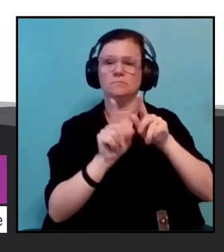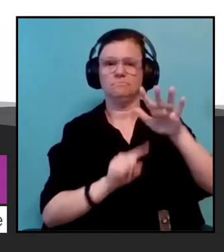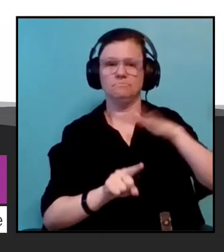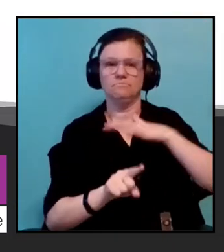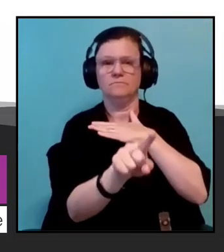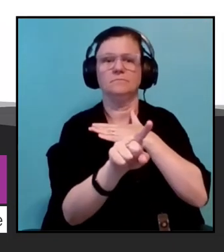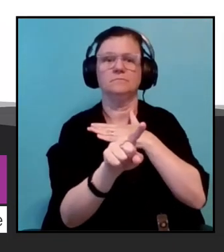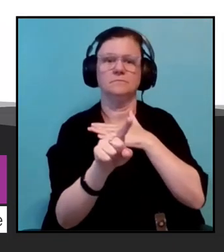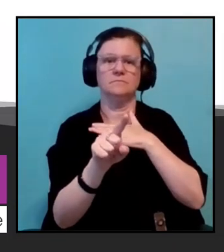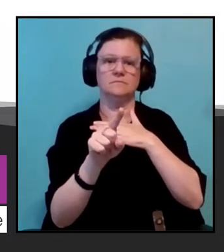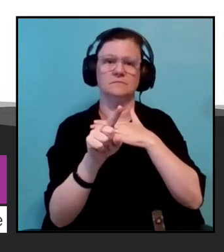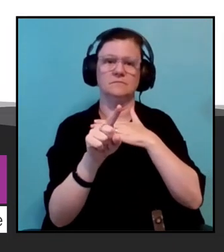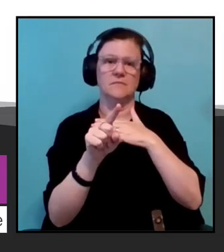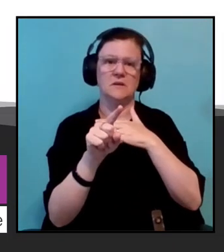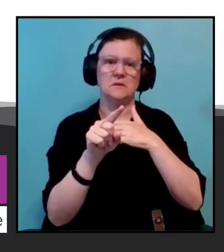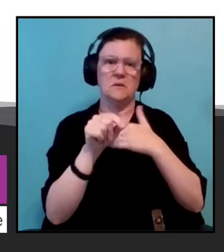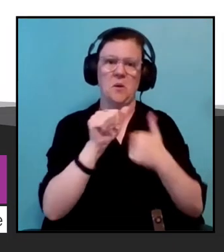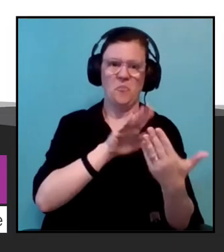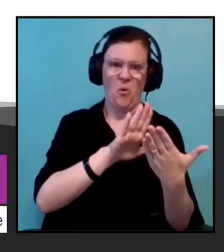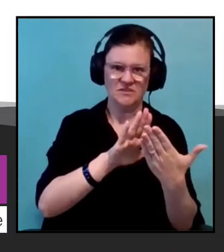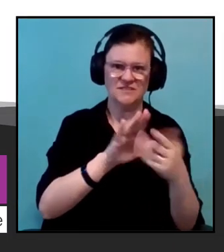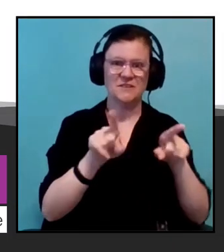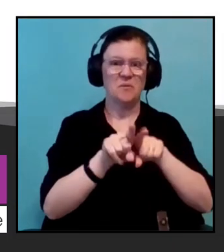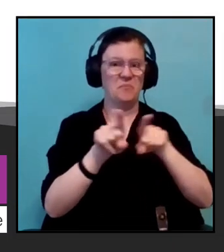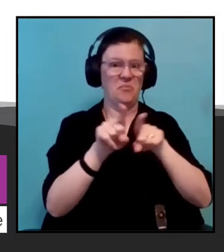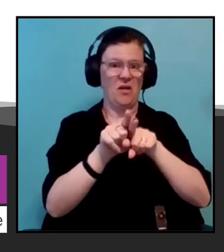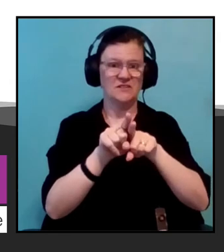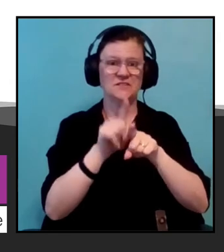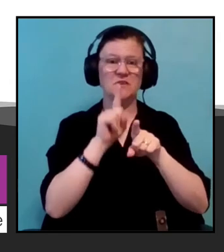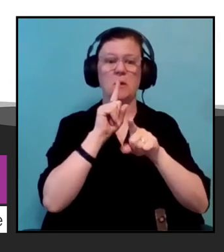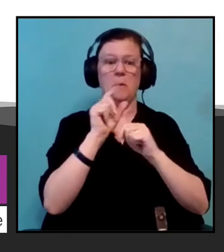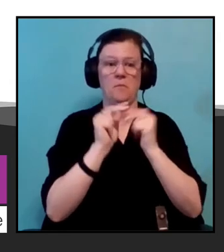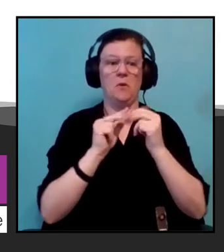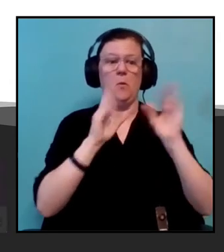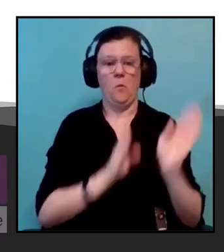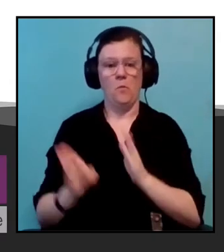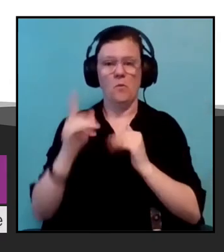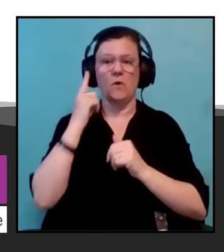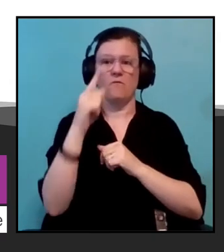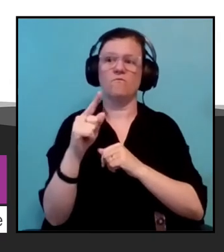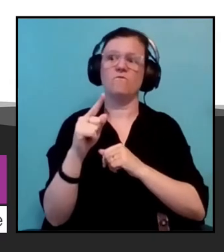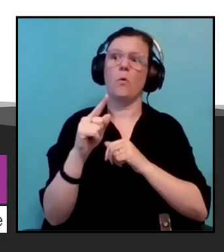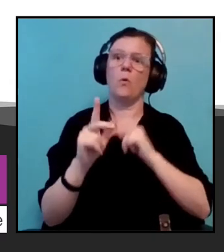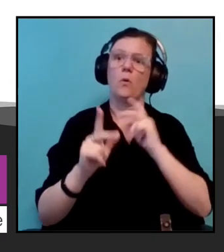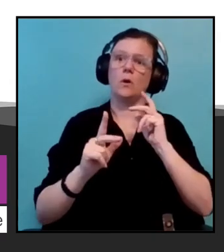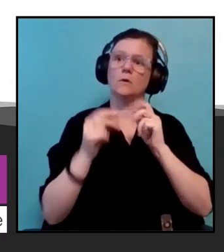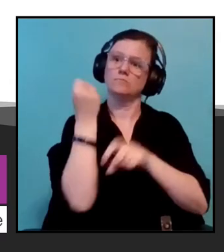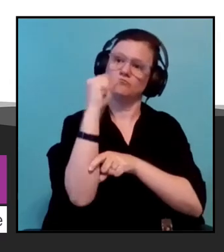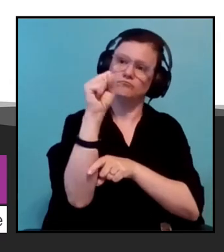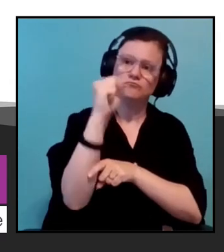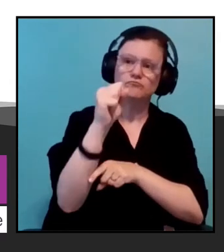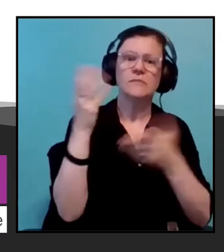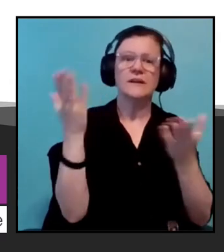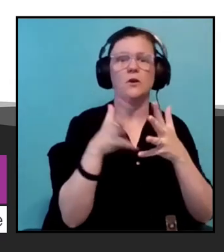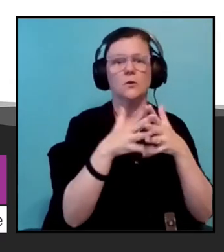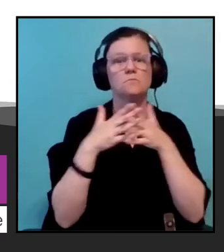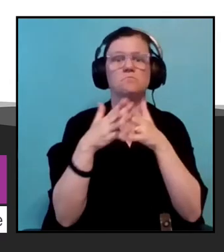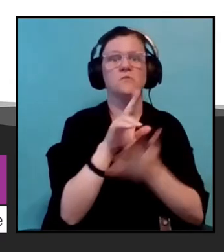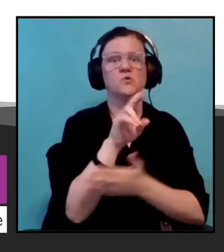word I say out loud every single day, and building organizing capacity for abolitionist collaboration in the US and